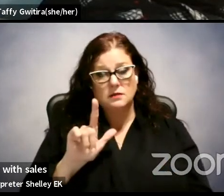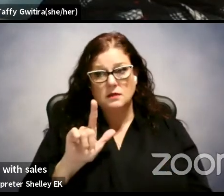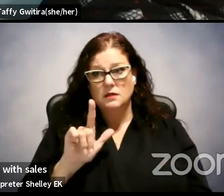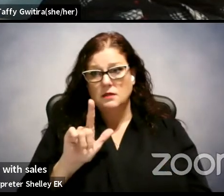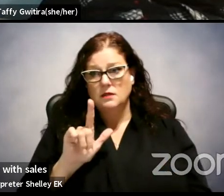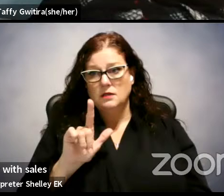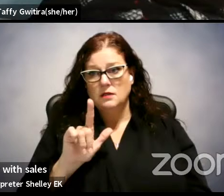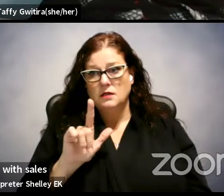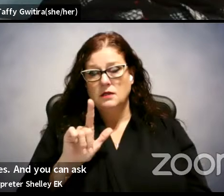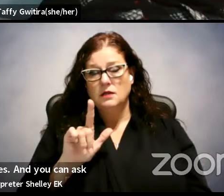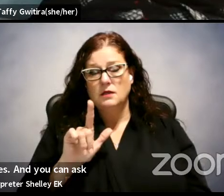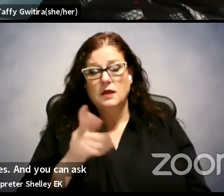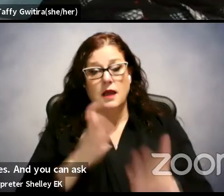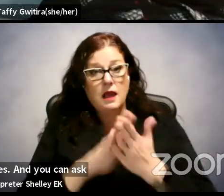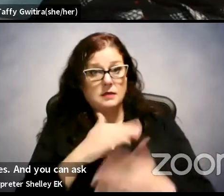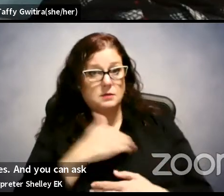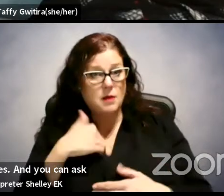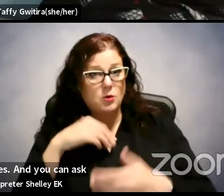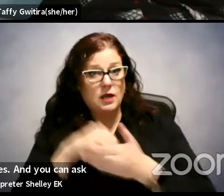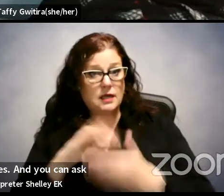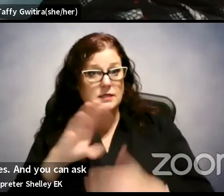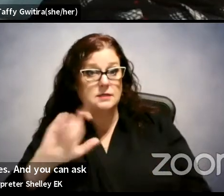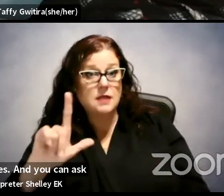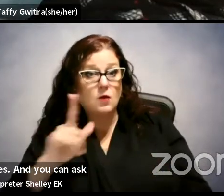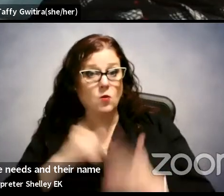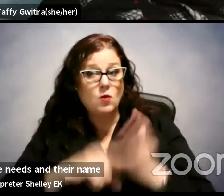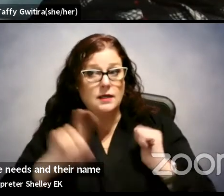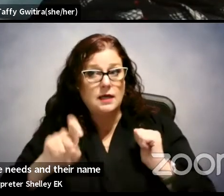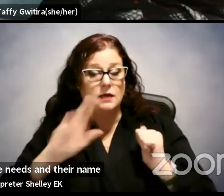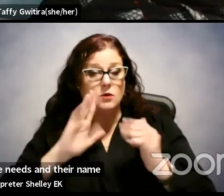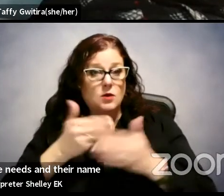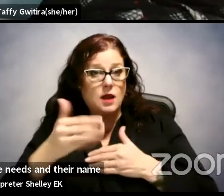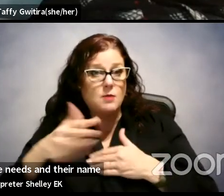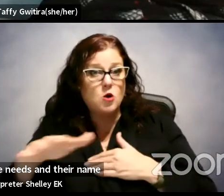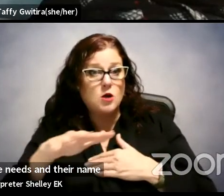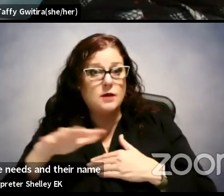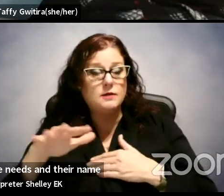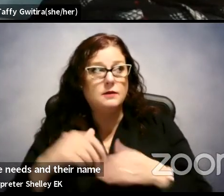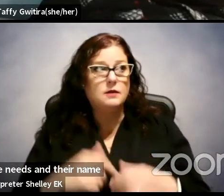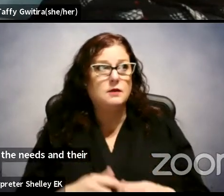can ask members within the SILs, what are the needs in their neighborhoods?